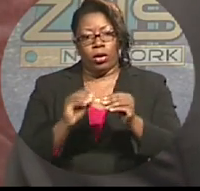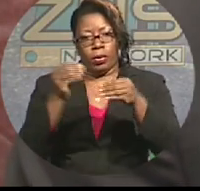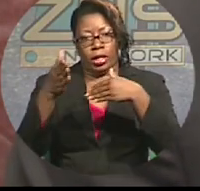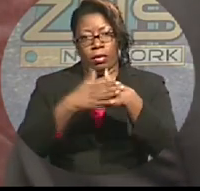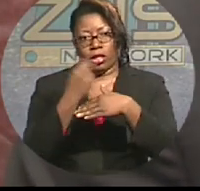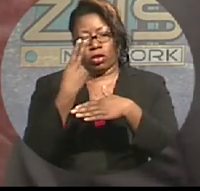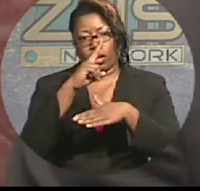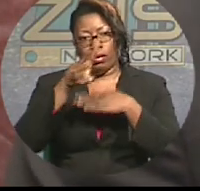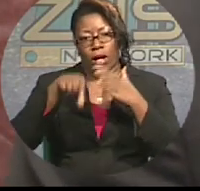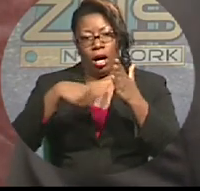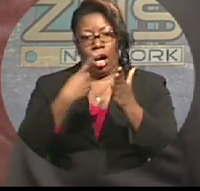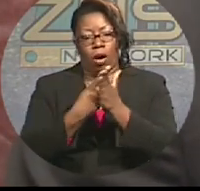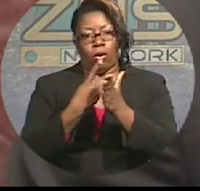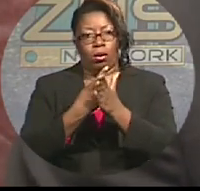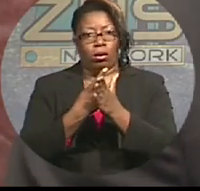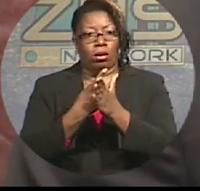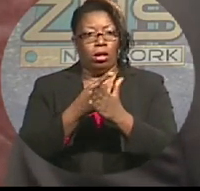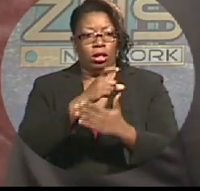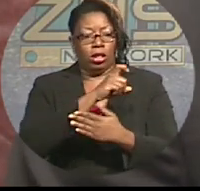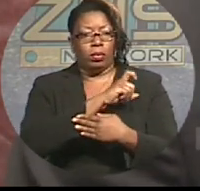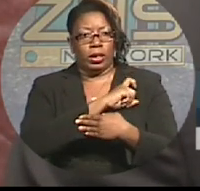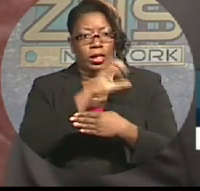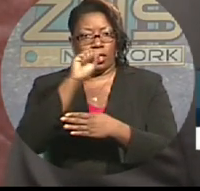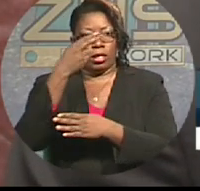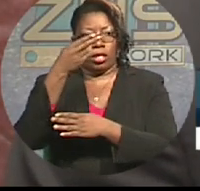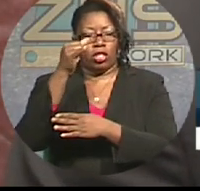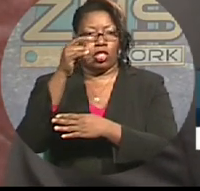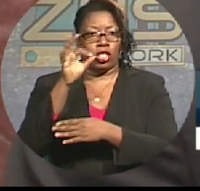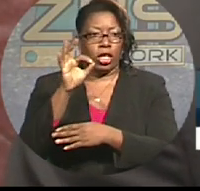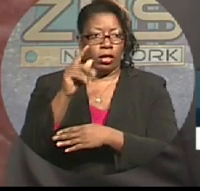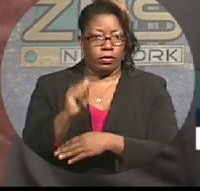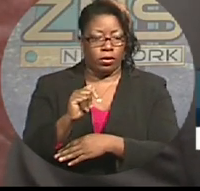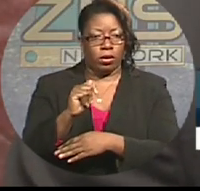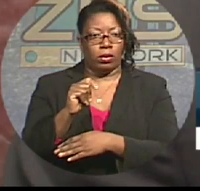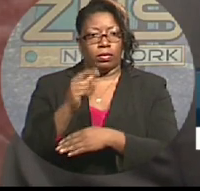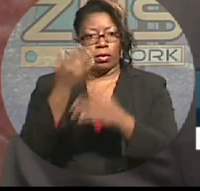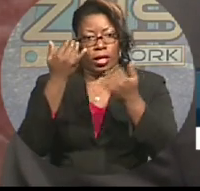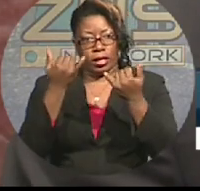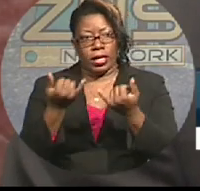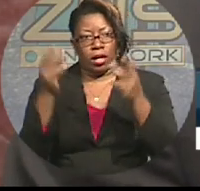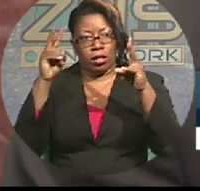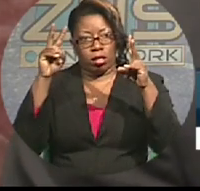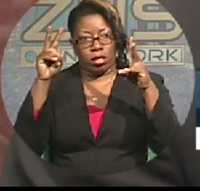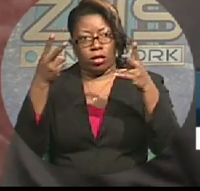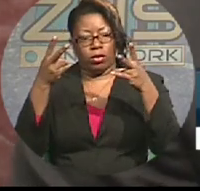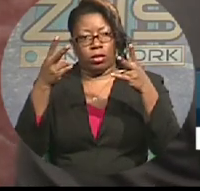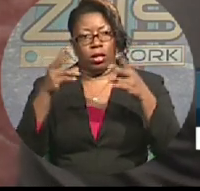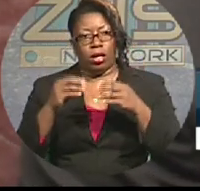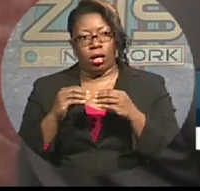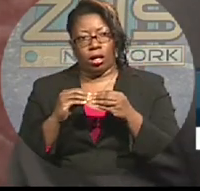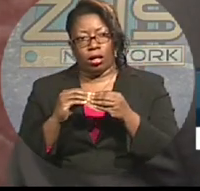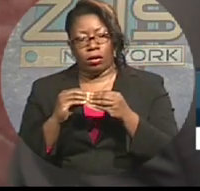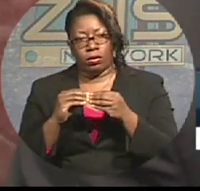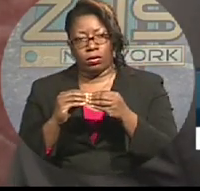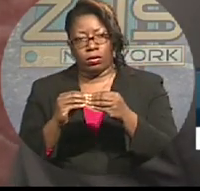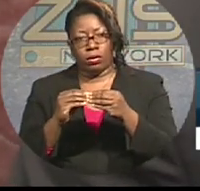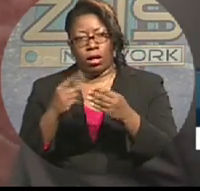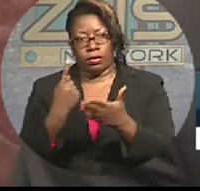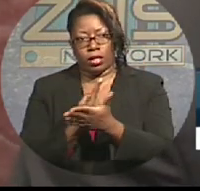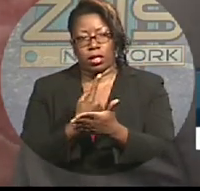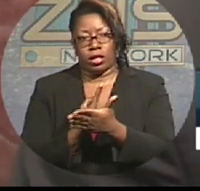shift, possibly on new terms, is now the subject of intense study and